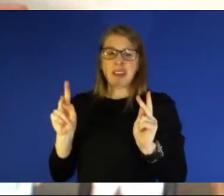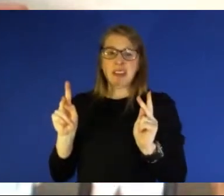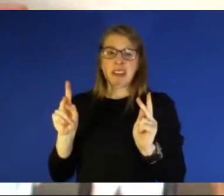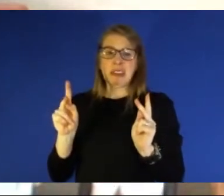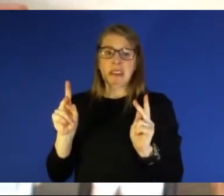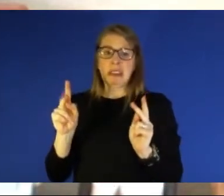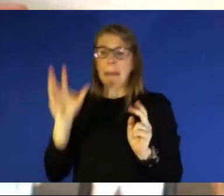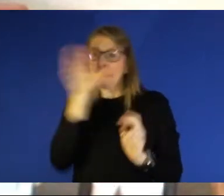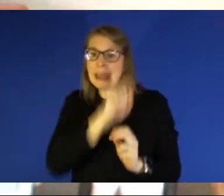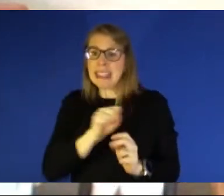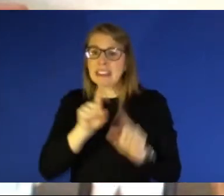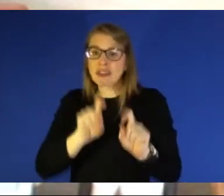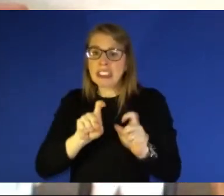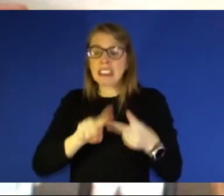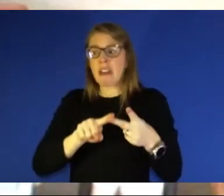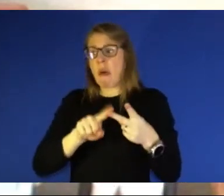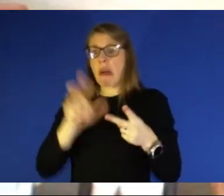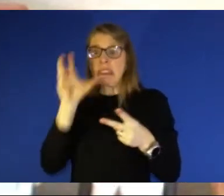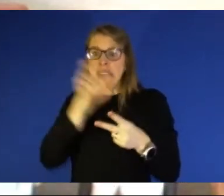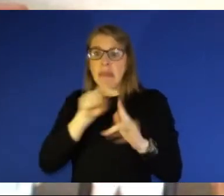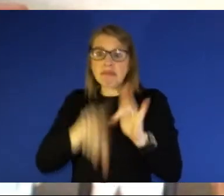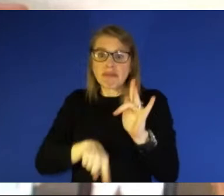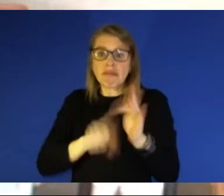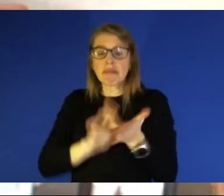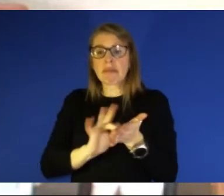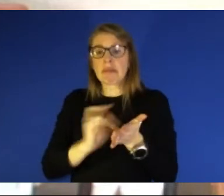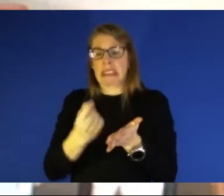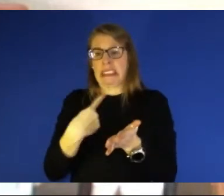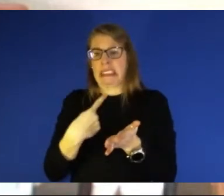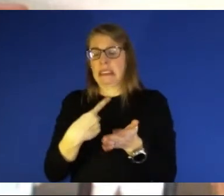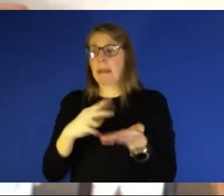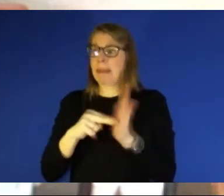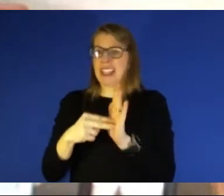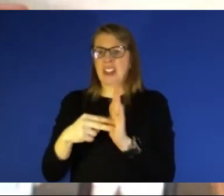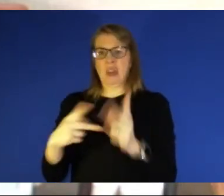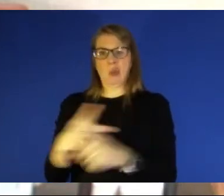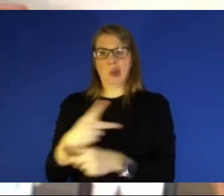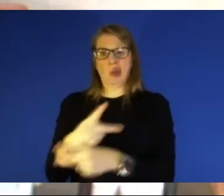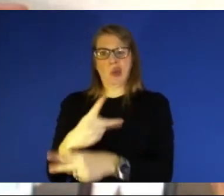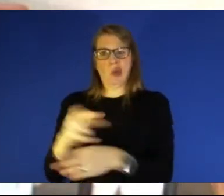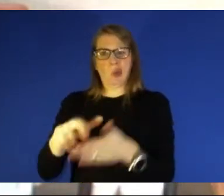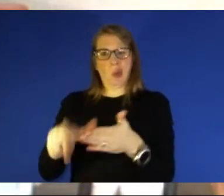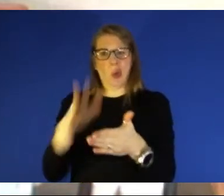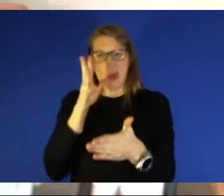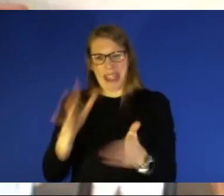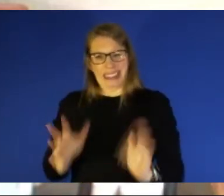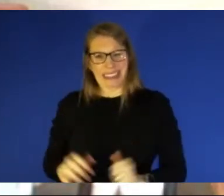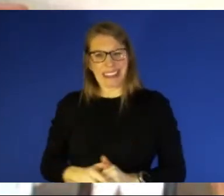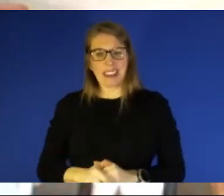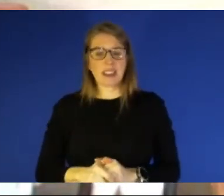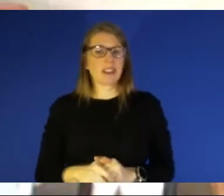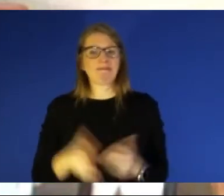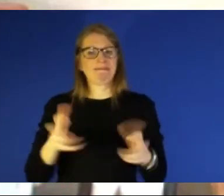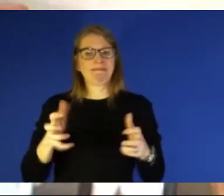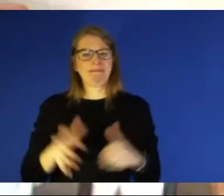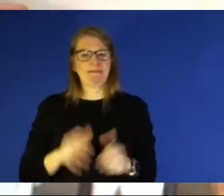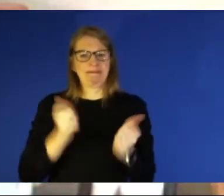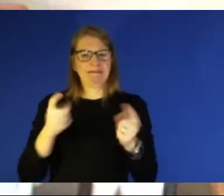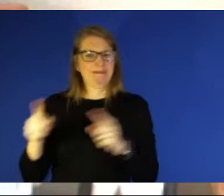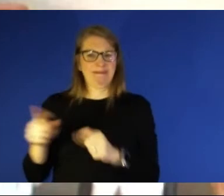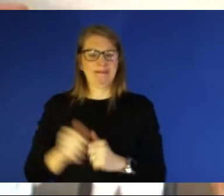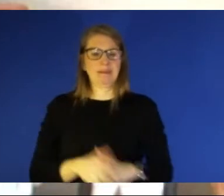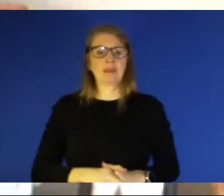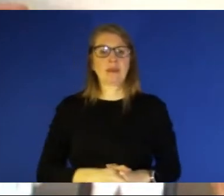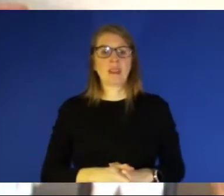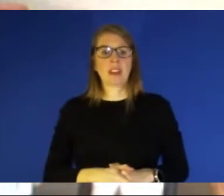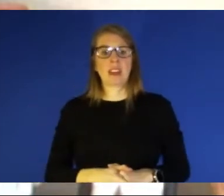or skip medications that might lead to a worse outcome in the end. But I think for all of us, and I'm doing this even